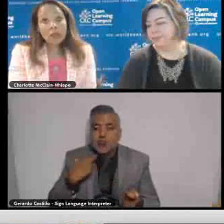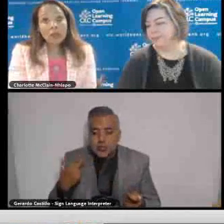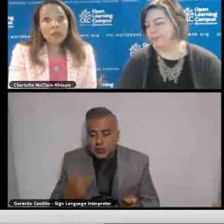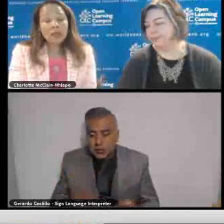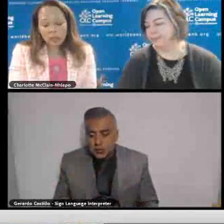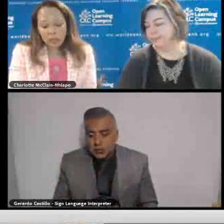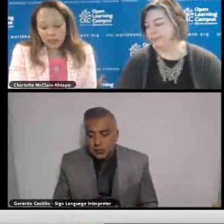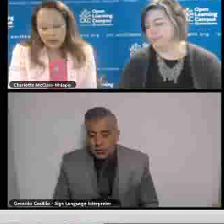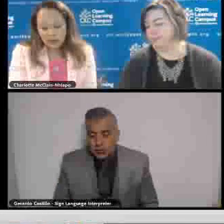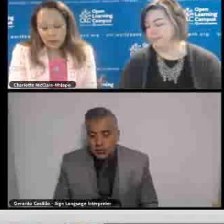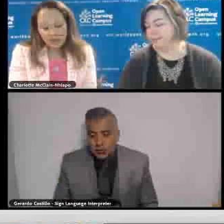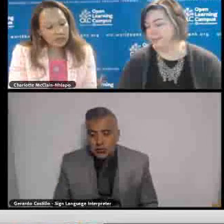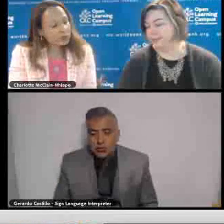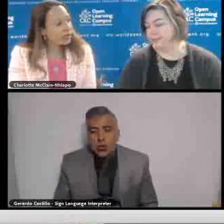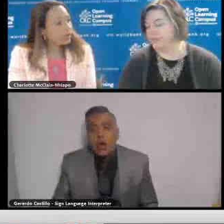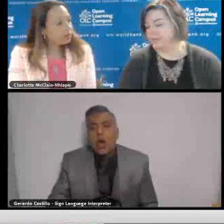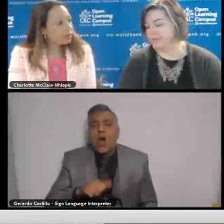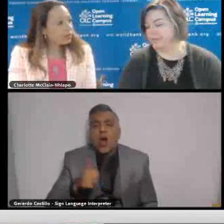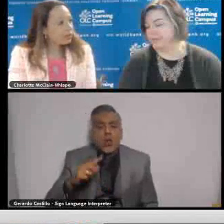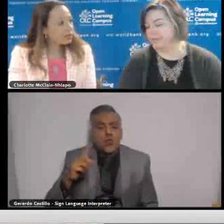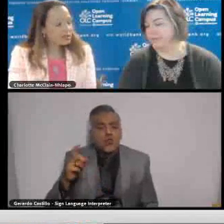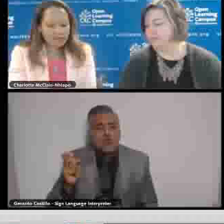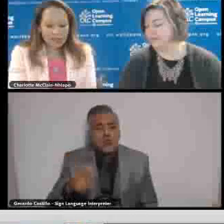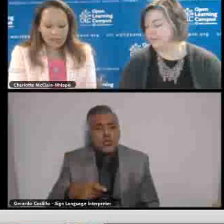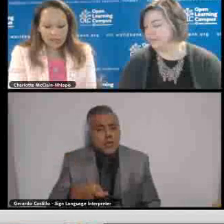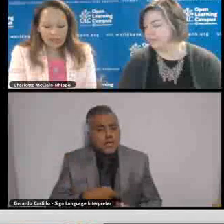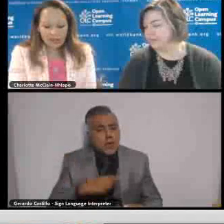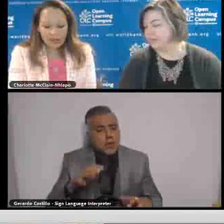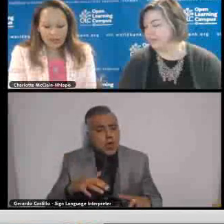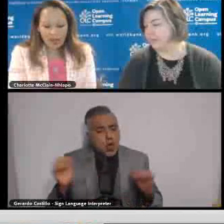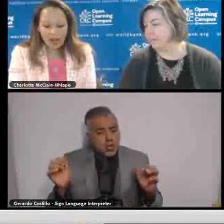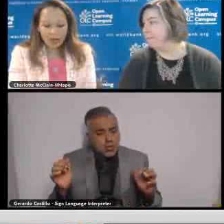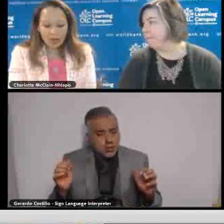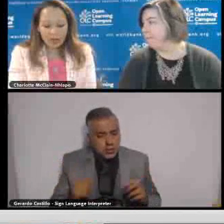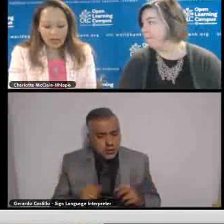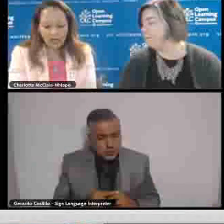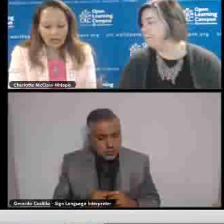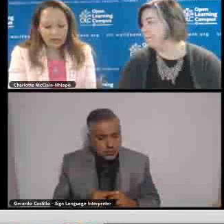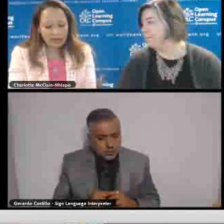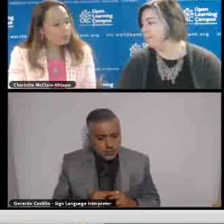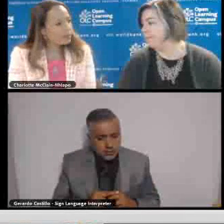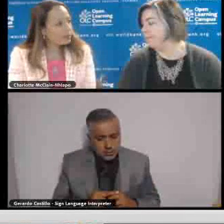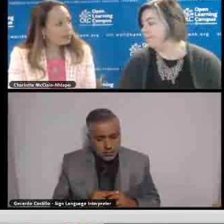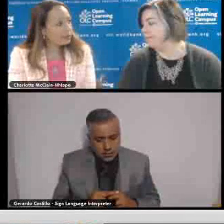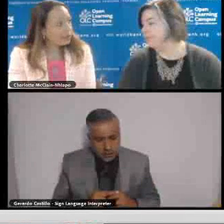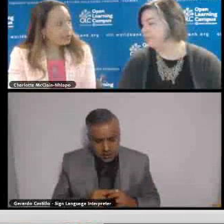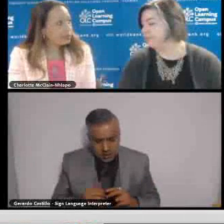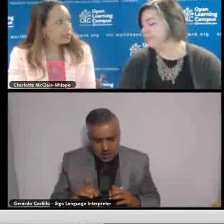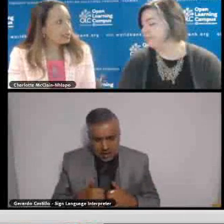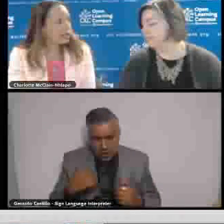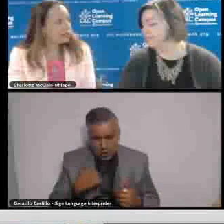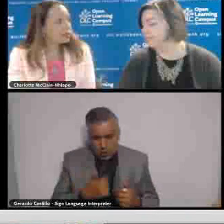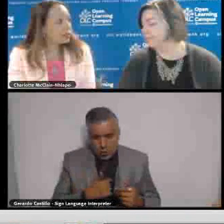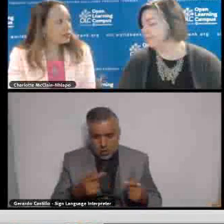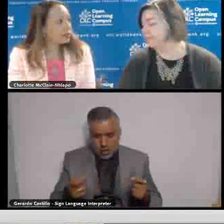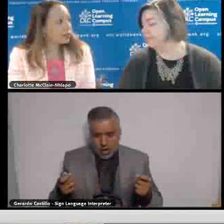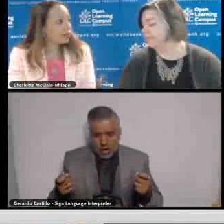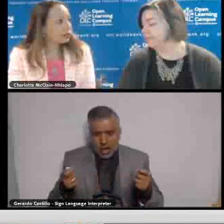another practical question we have from the audience is, how would we handle disability immediately after an